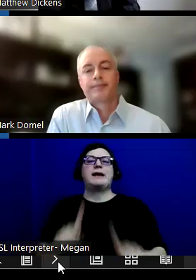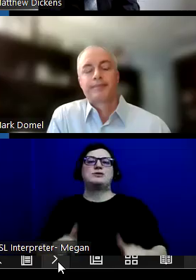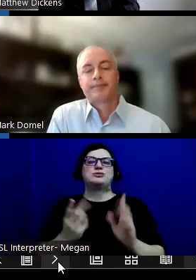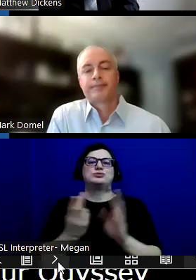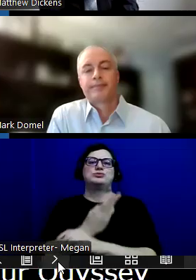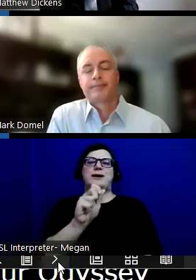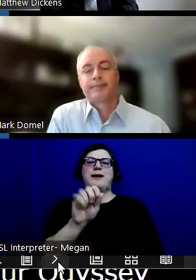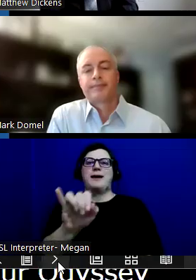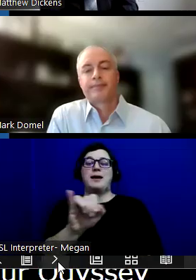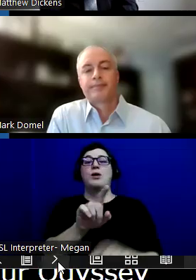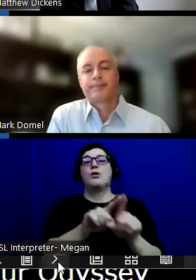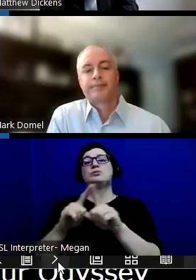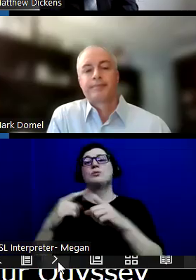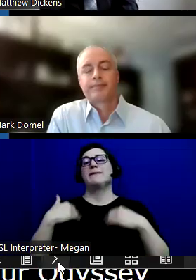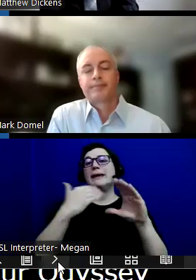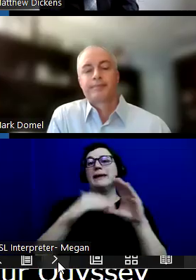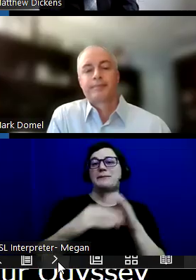number,